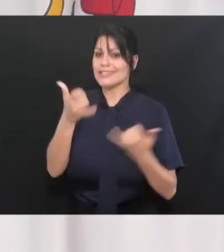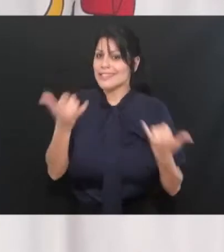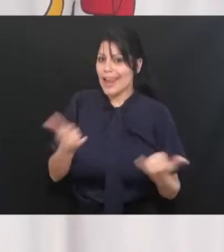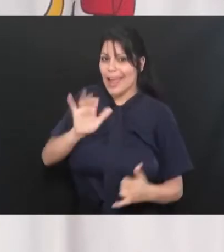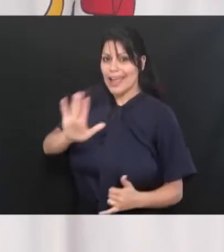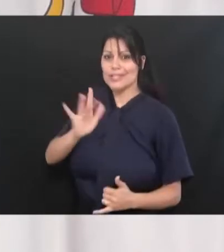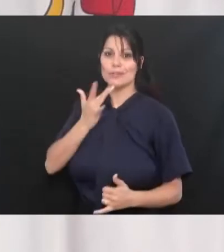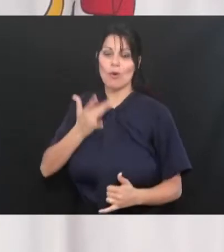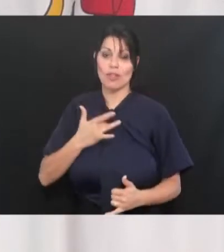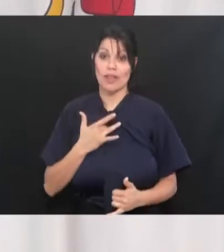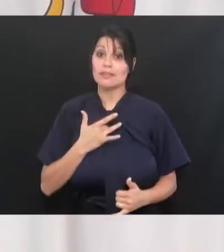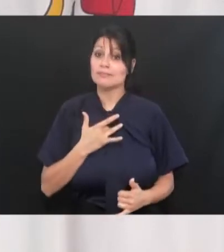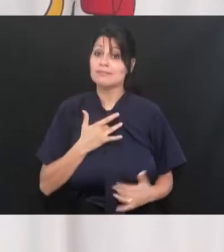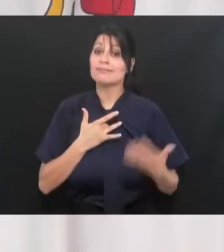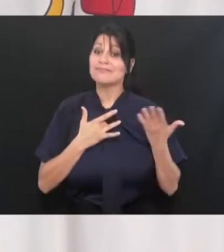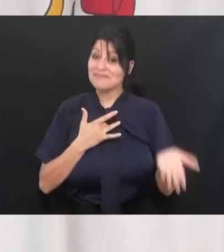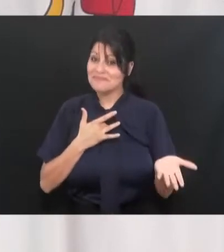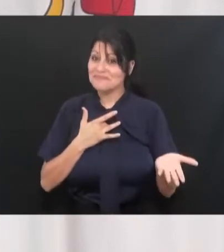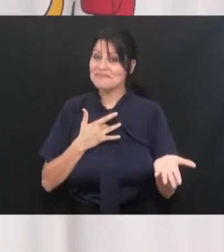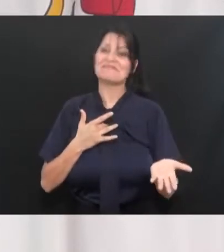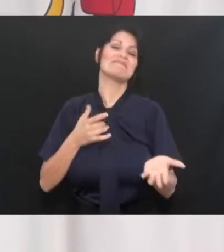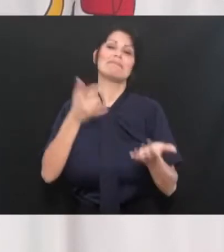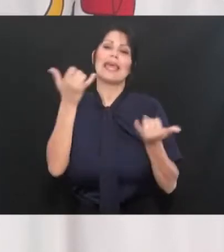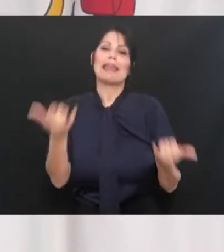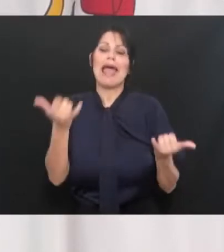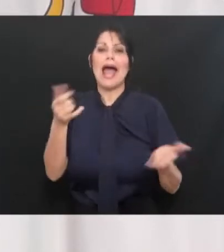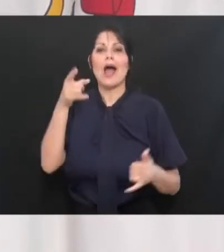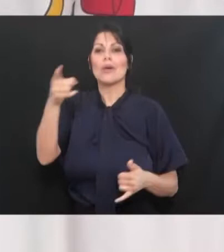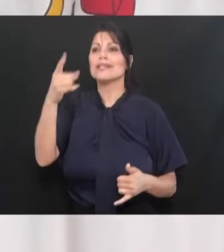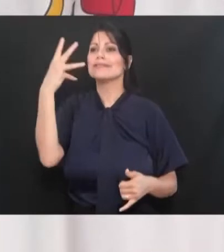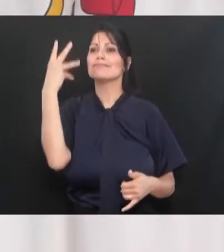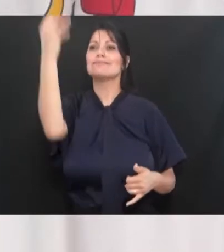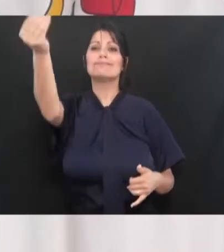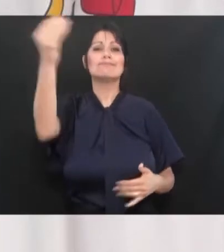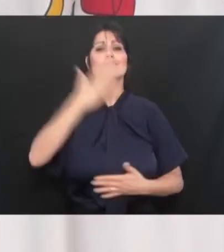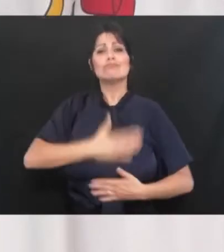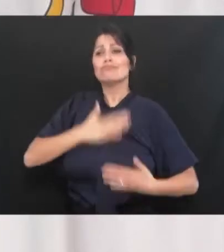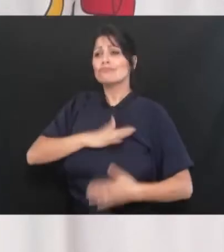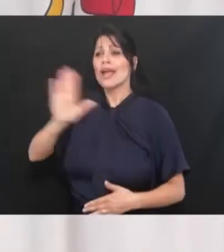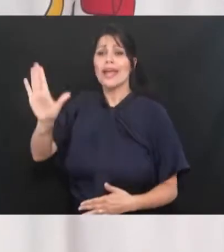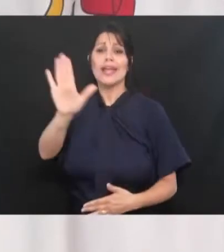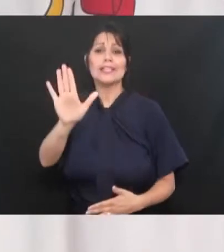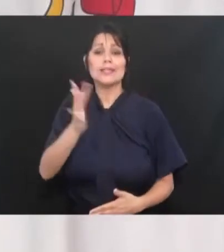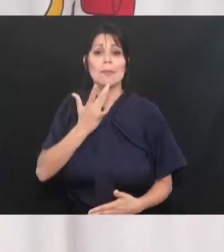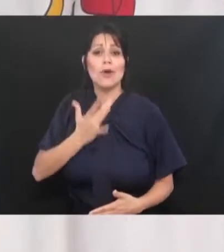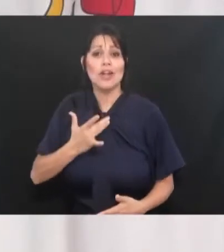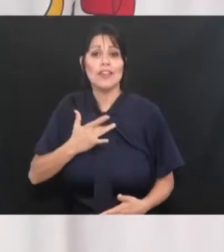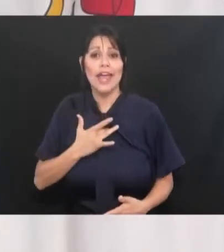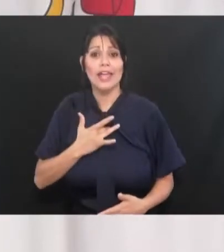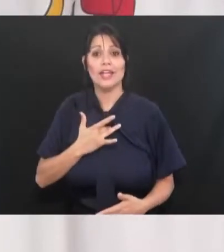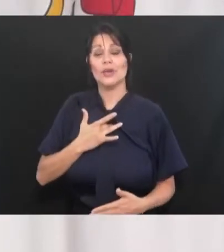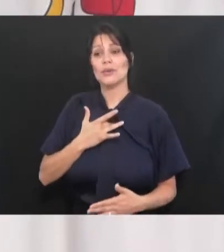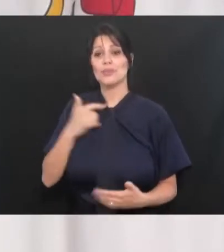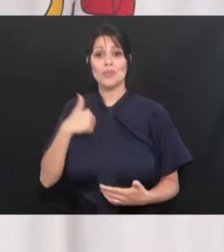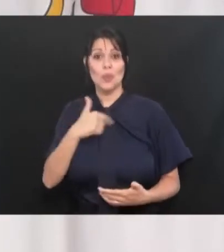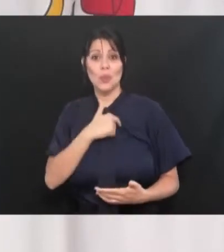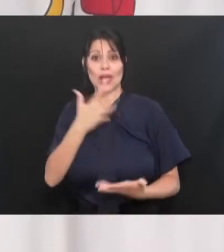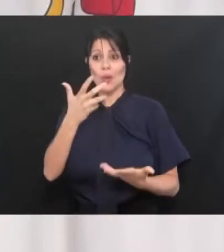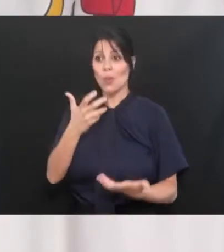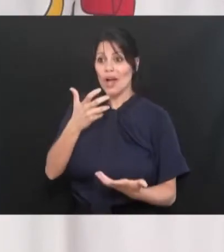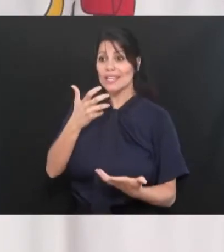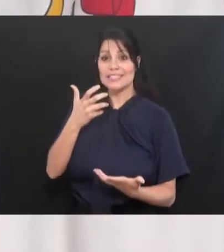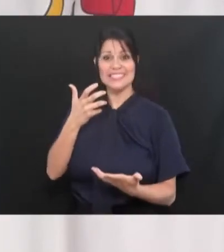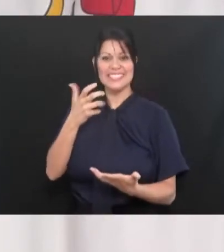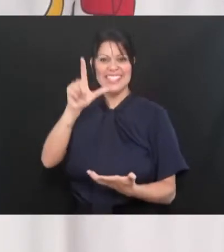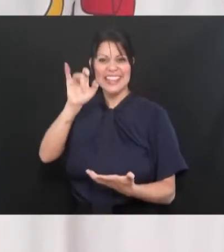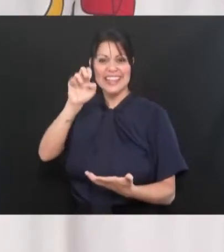birthday. He's off somewhere enjoying his birthday, and we couldn't make it all work together where Liam could be with